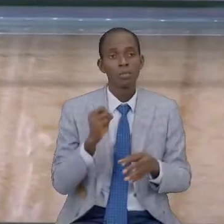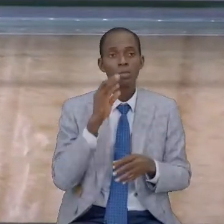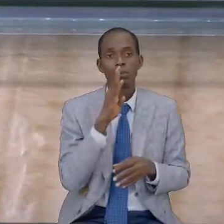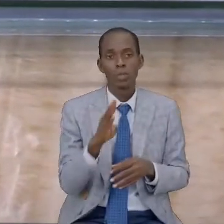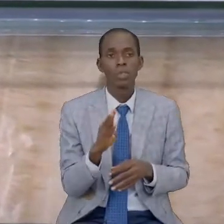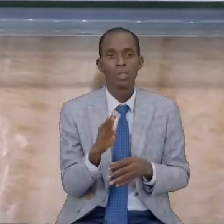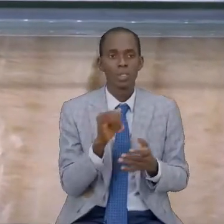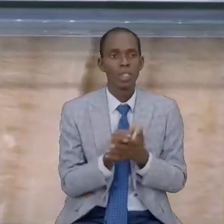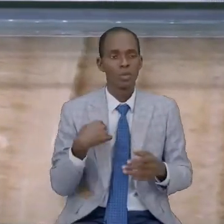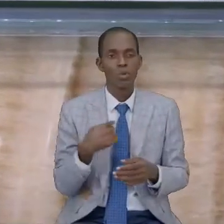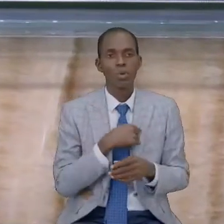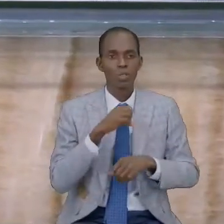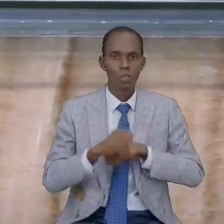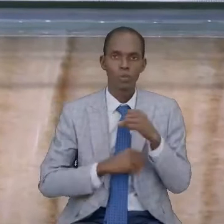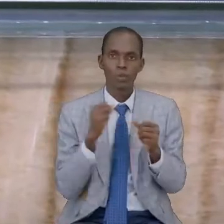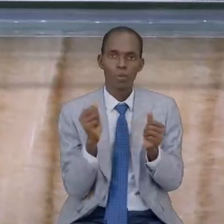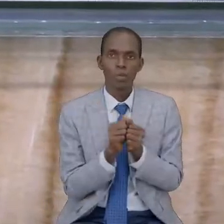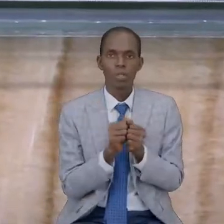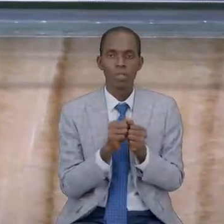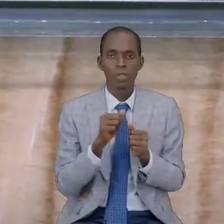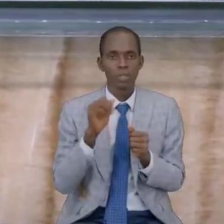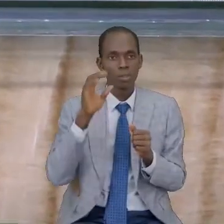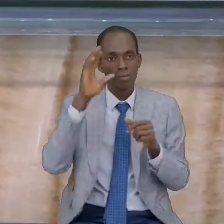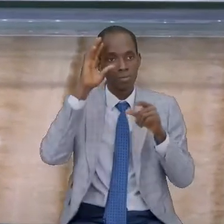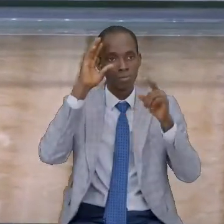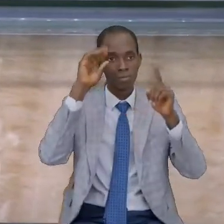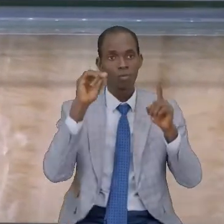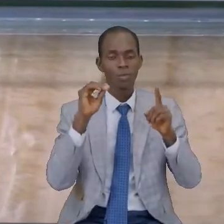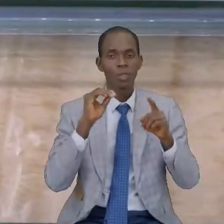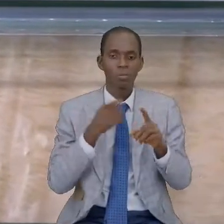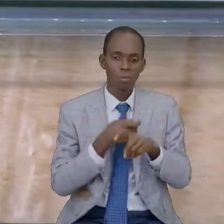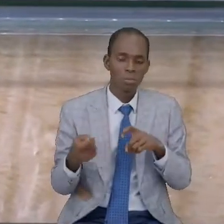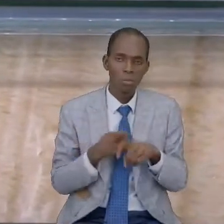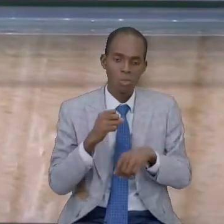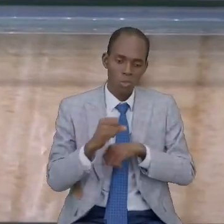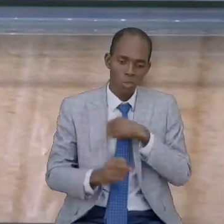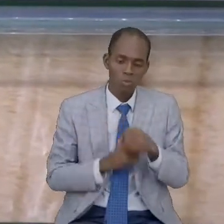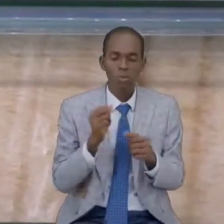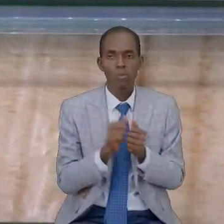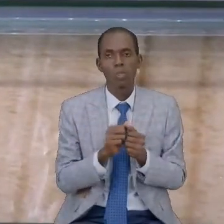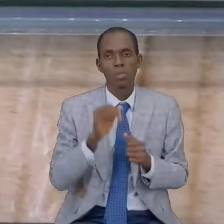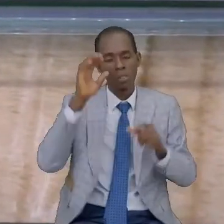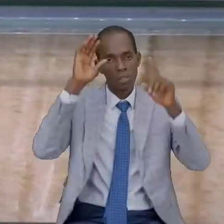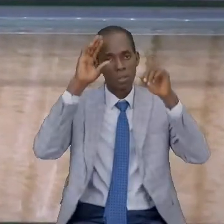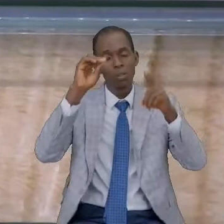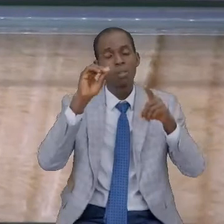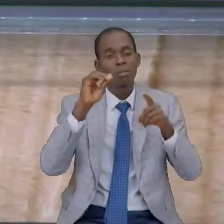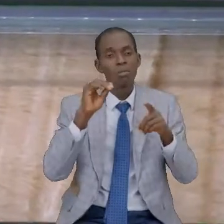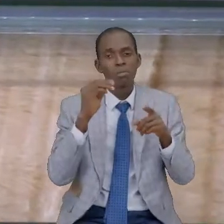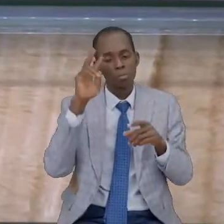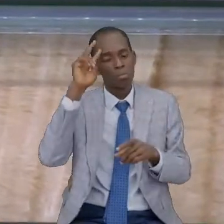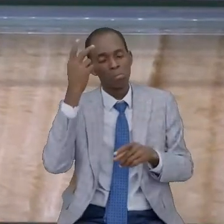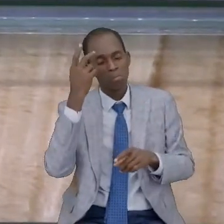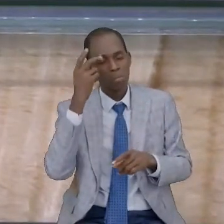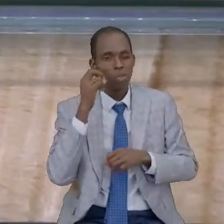be that ye suffer with him persecution, suffer with him